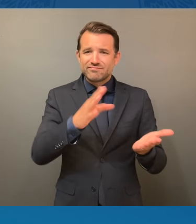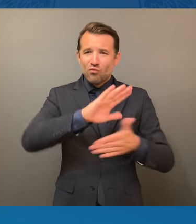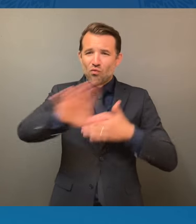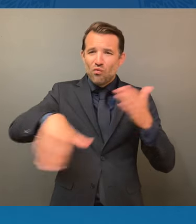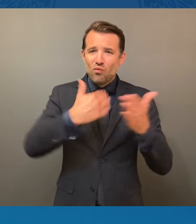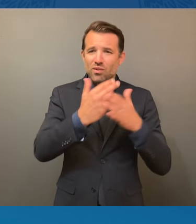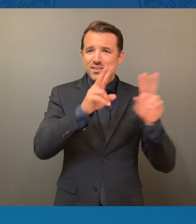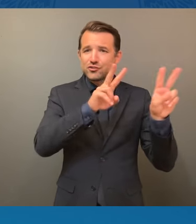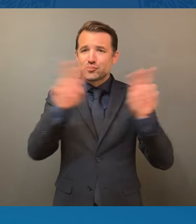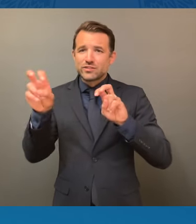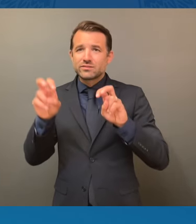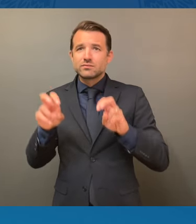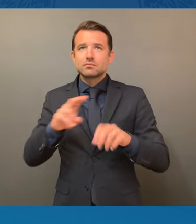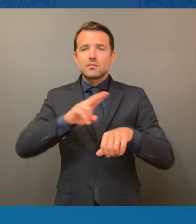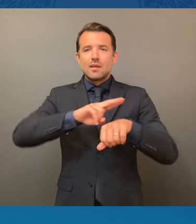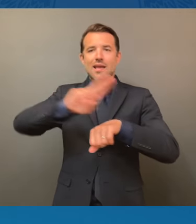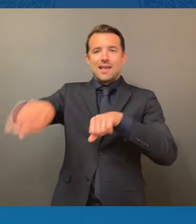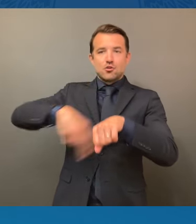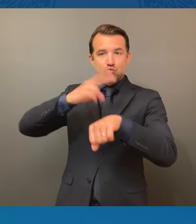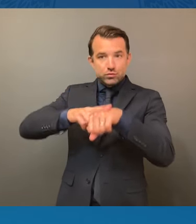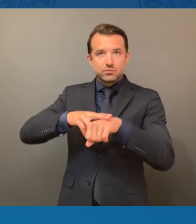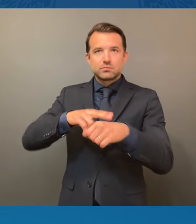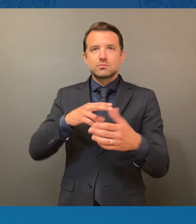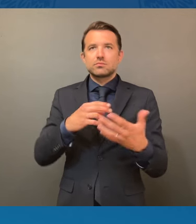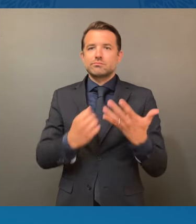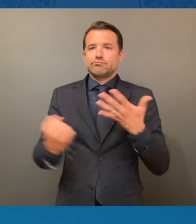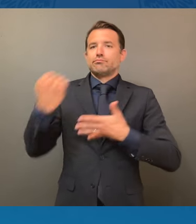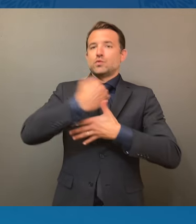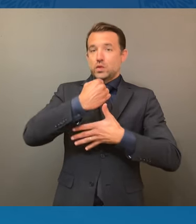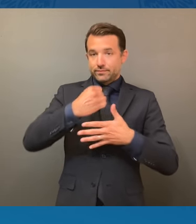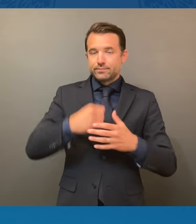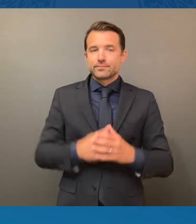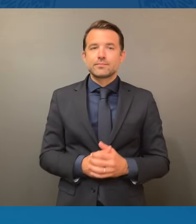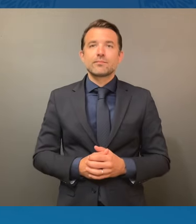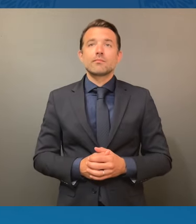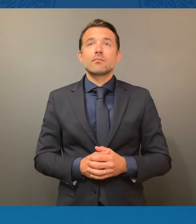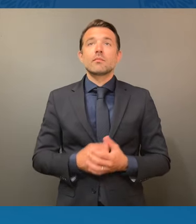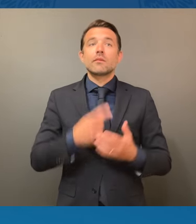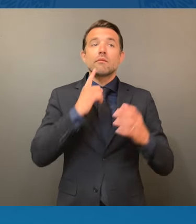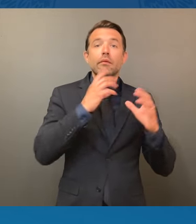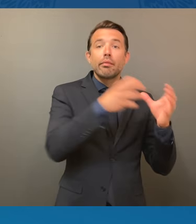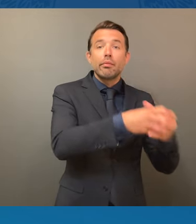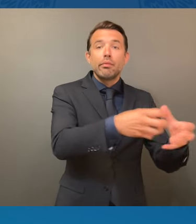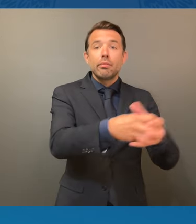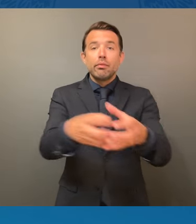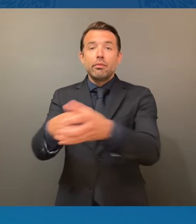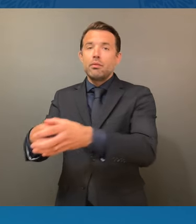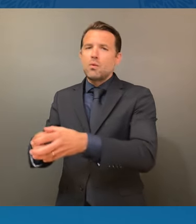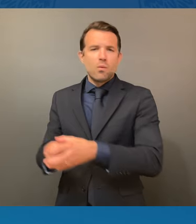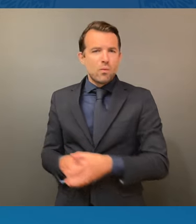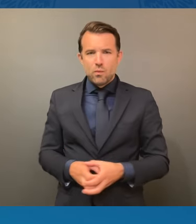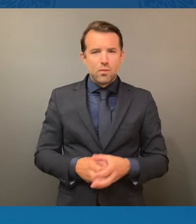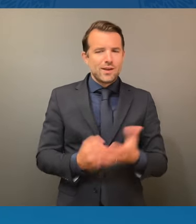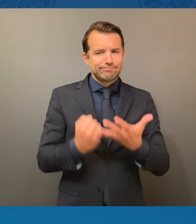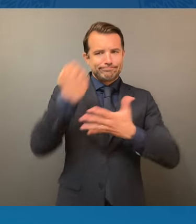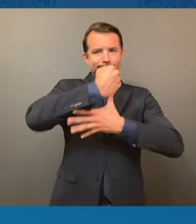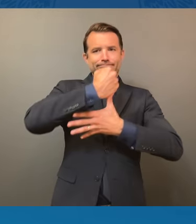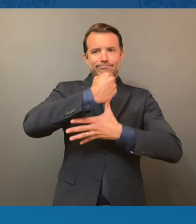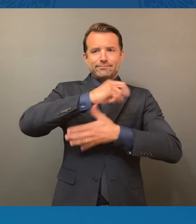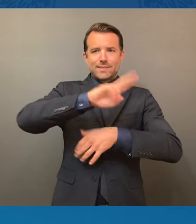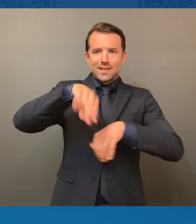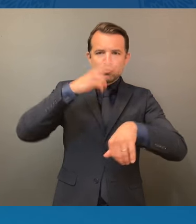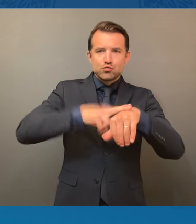national priority. In addition, we worked with states to expand Medicaid